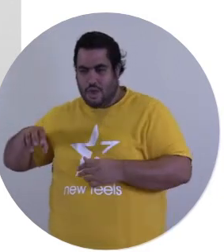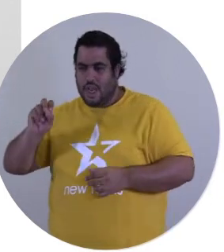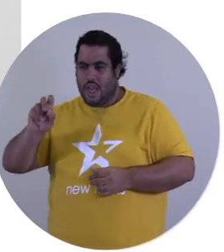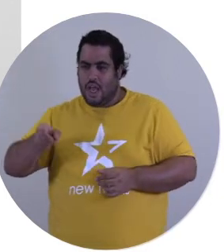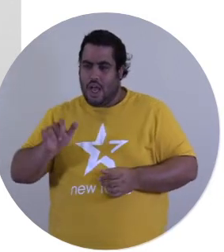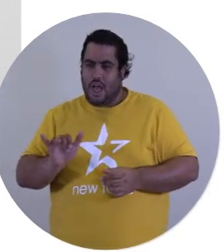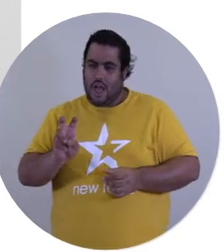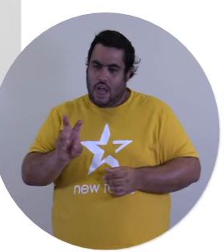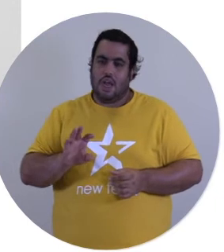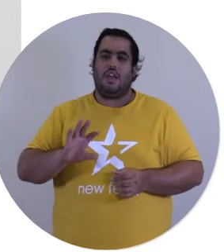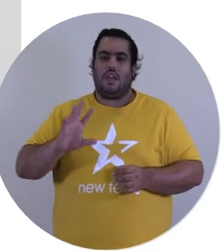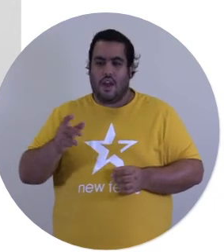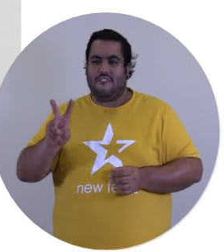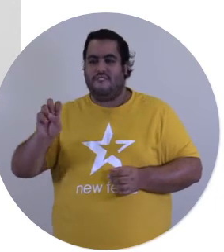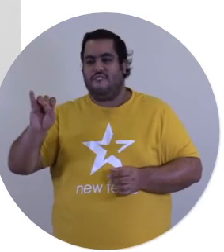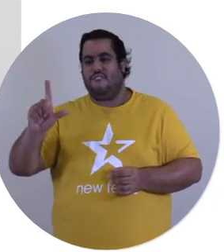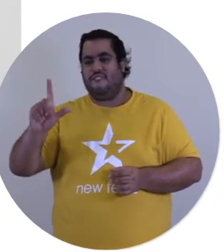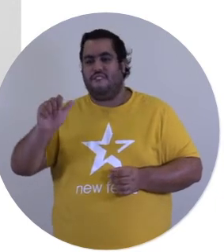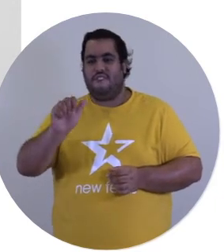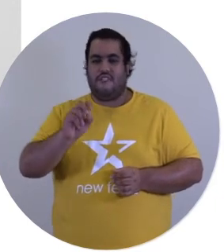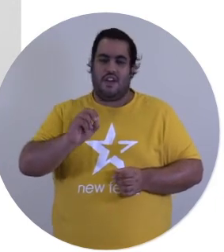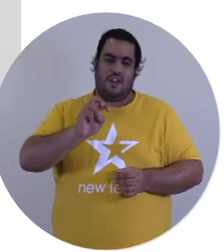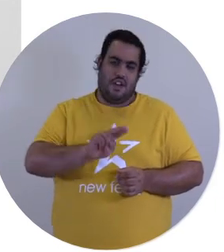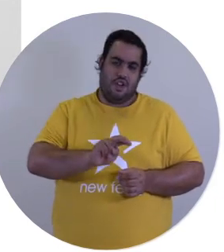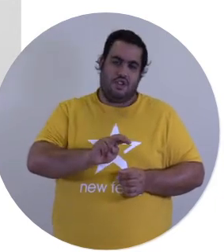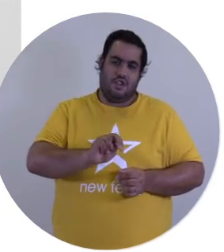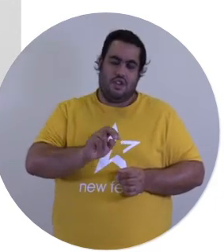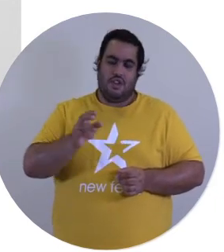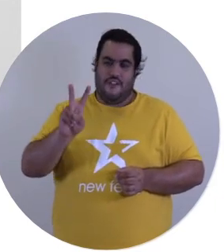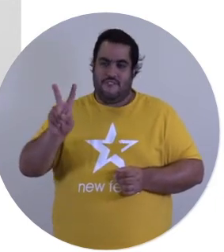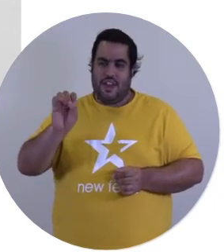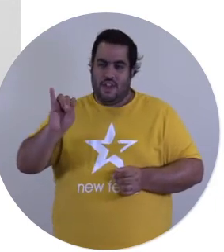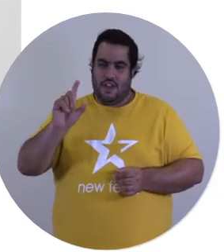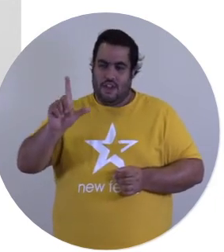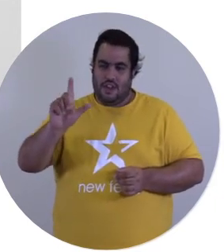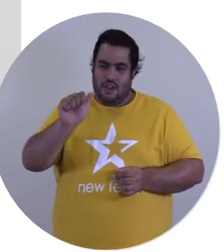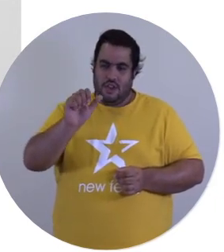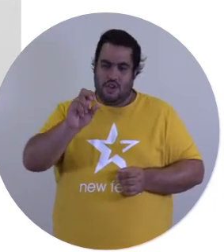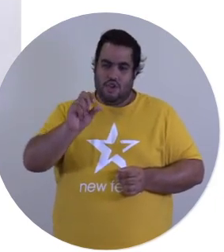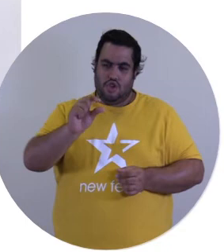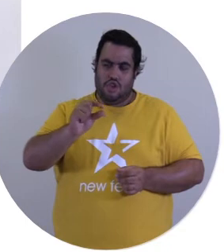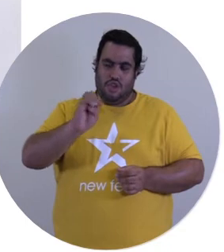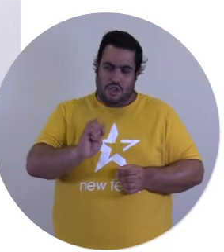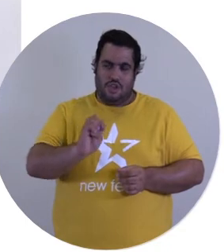quiet, but the disadvantages would be lack of entertainment and the far